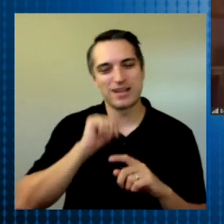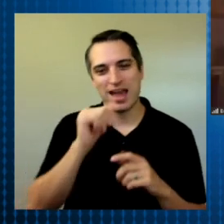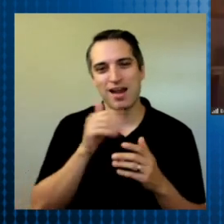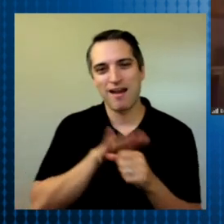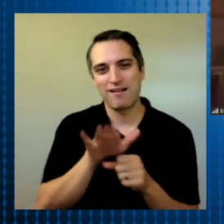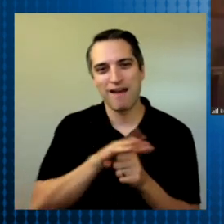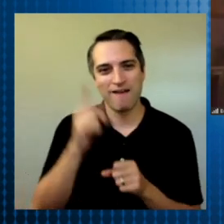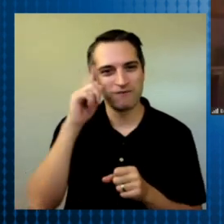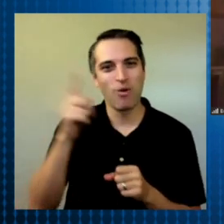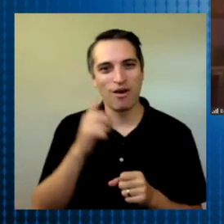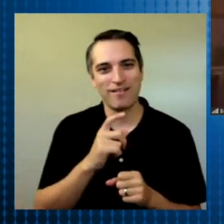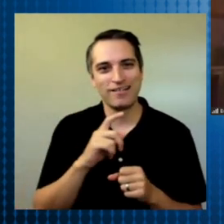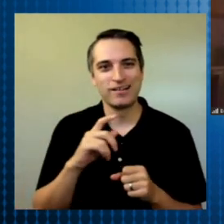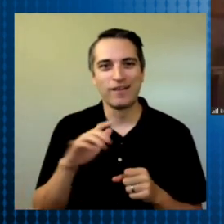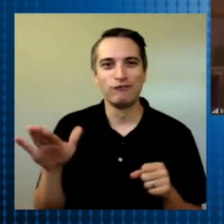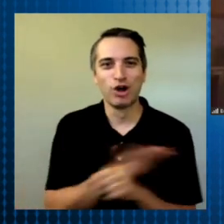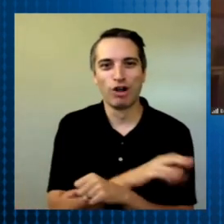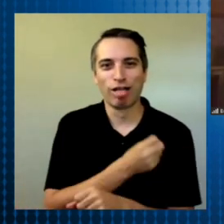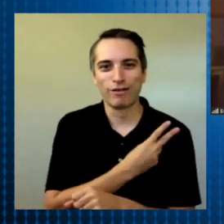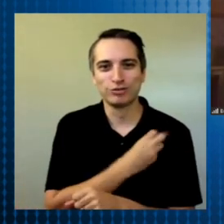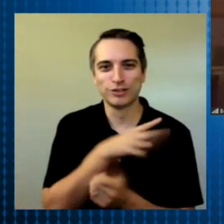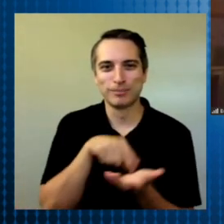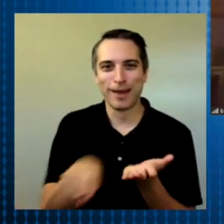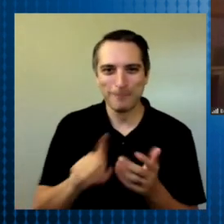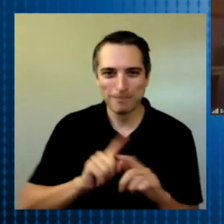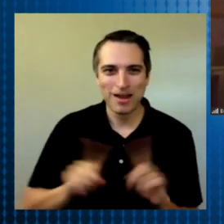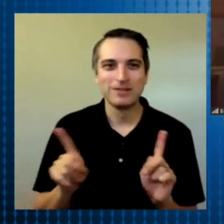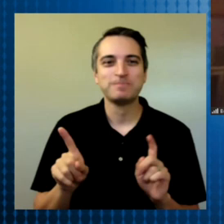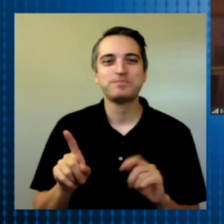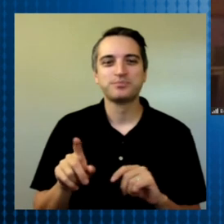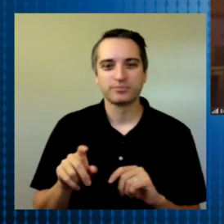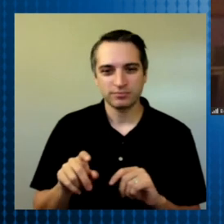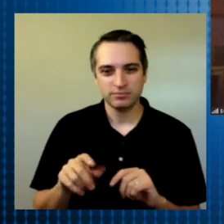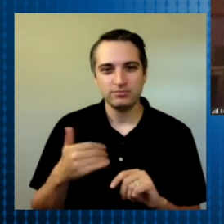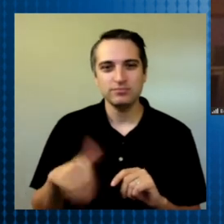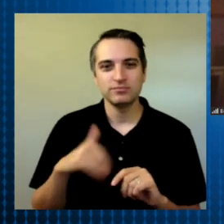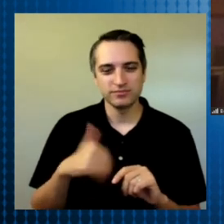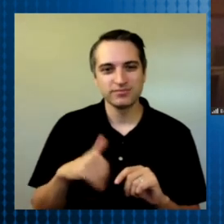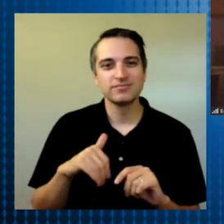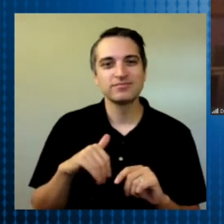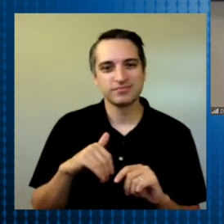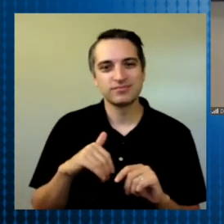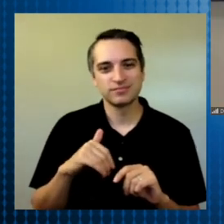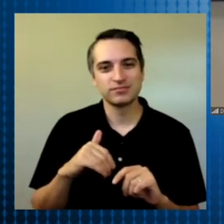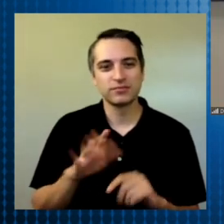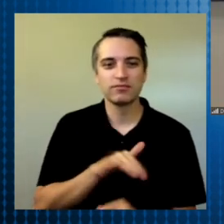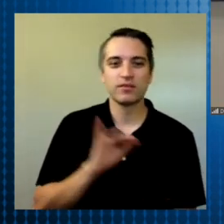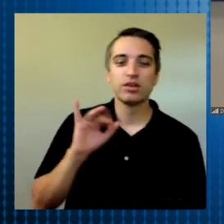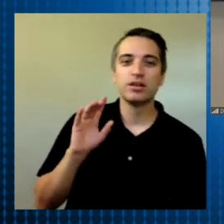very grateful for what you have provided, because it's helped us with products like Jalen Nunn. So Jalen is on